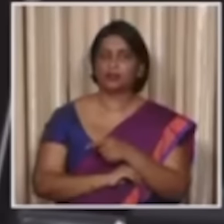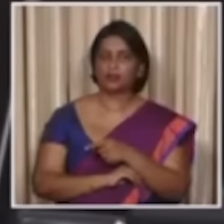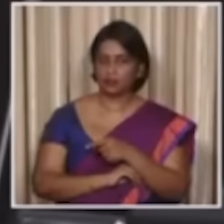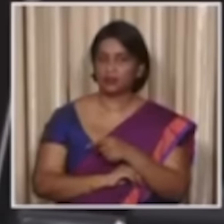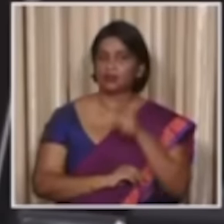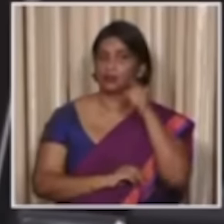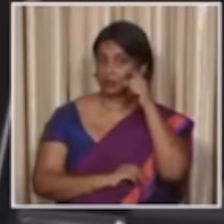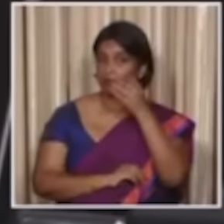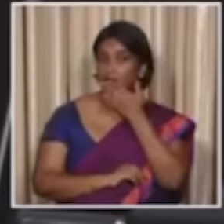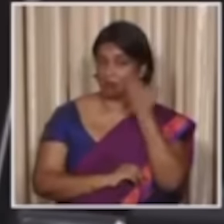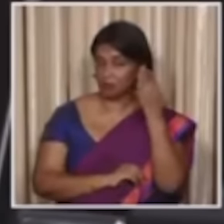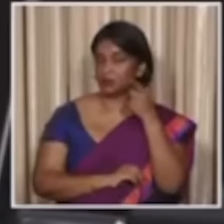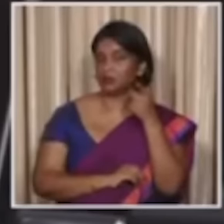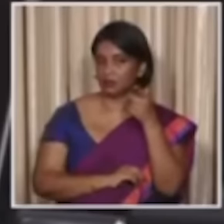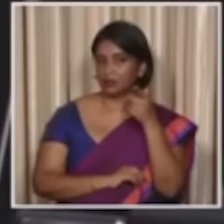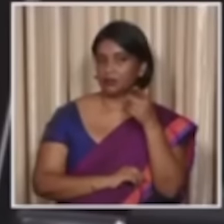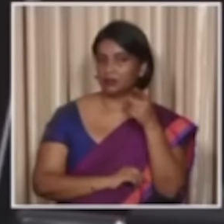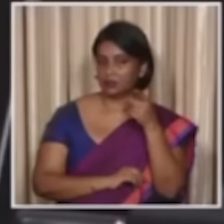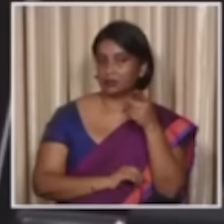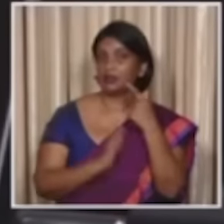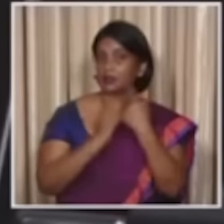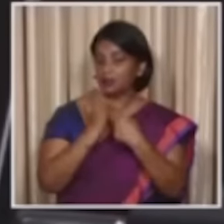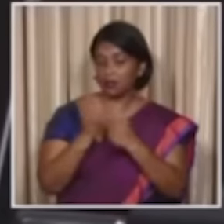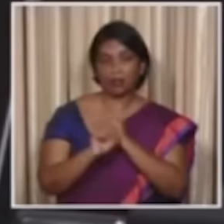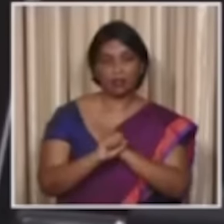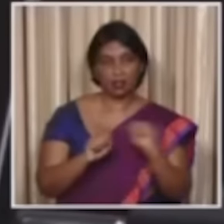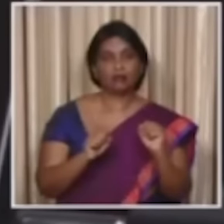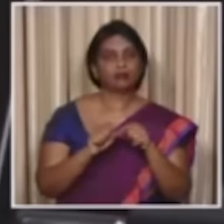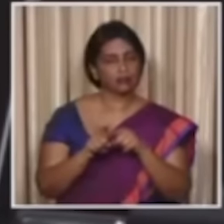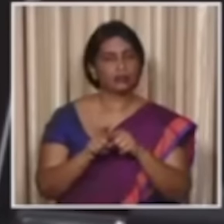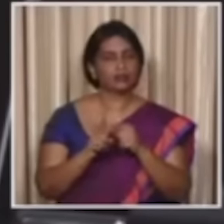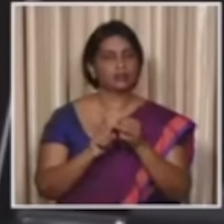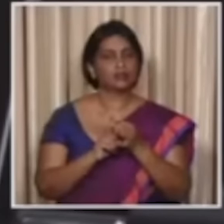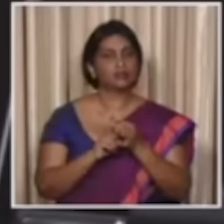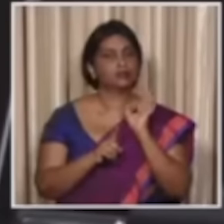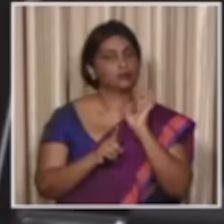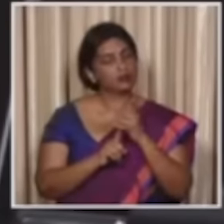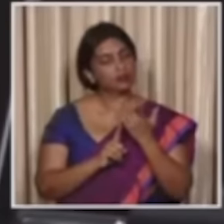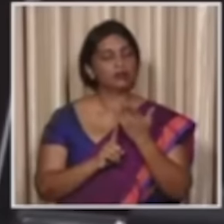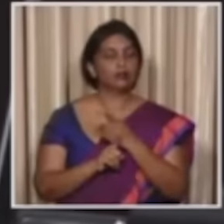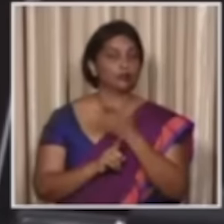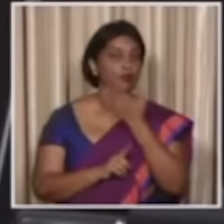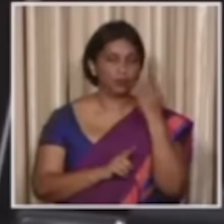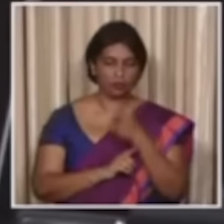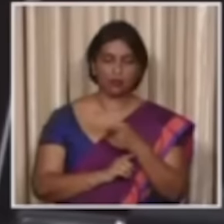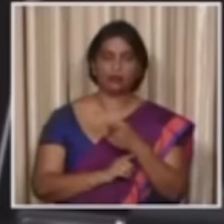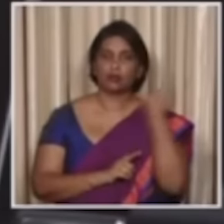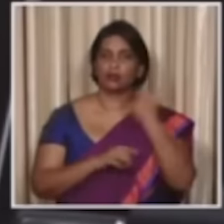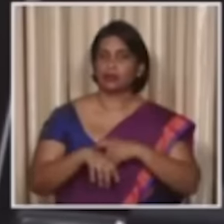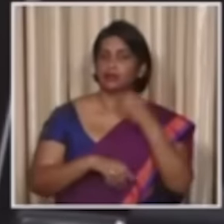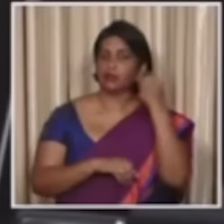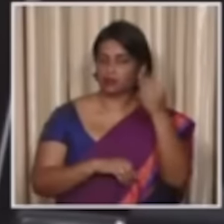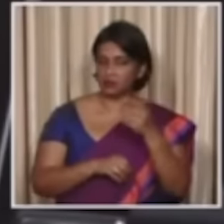even to accommodate somebody who is not even in the list. But it's a matter of courtesy, and that has been followed throughout for the